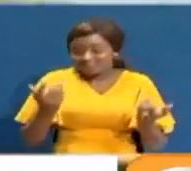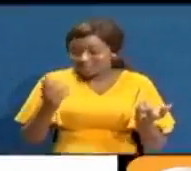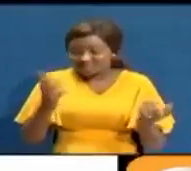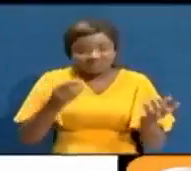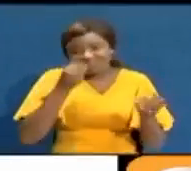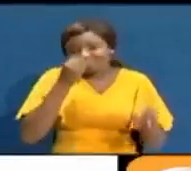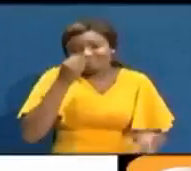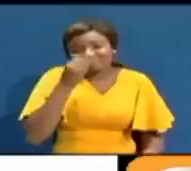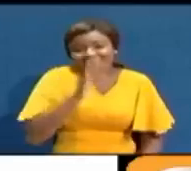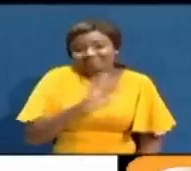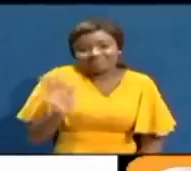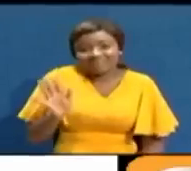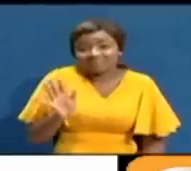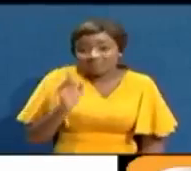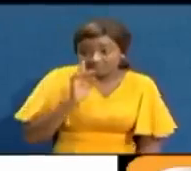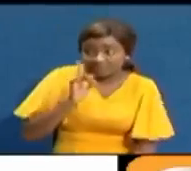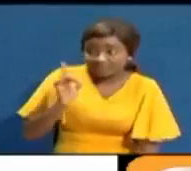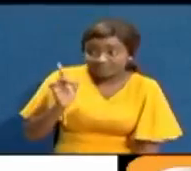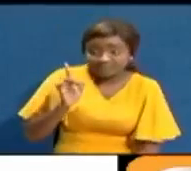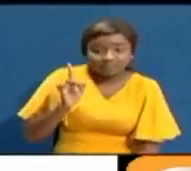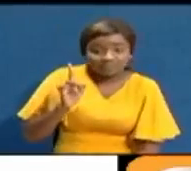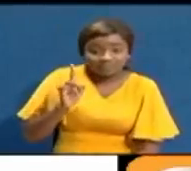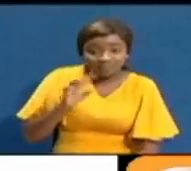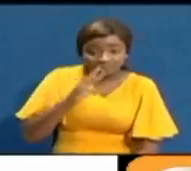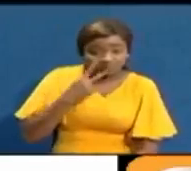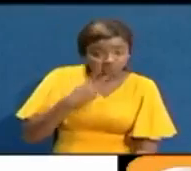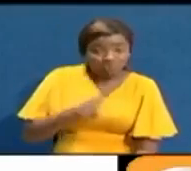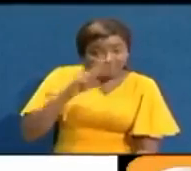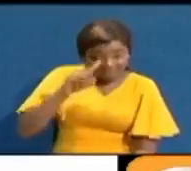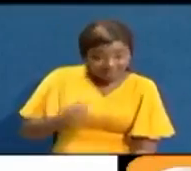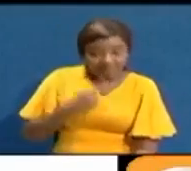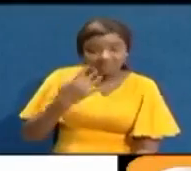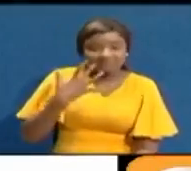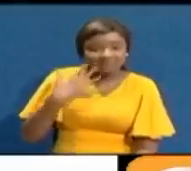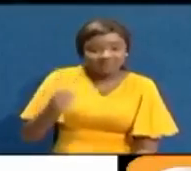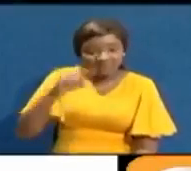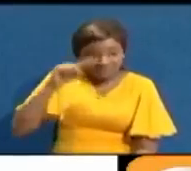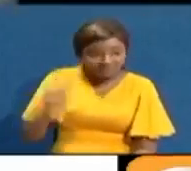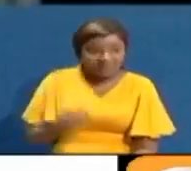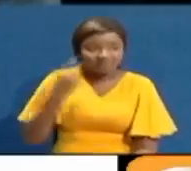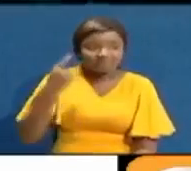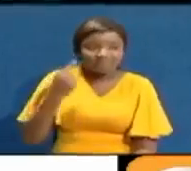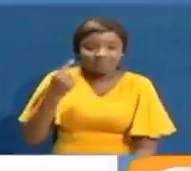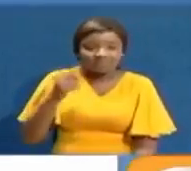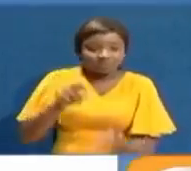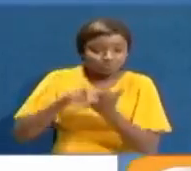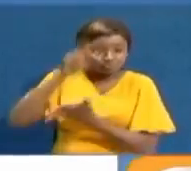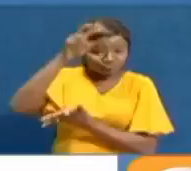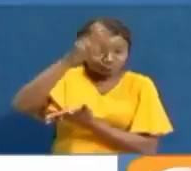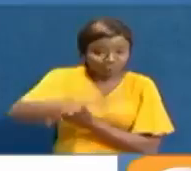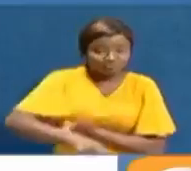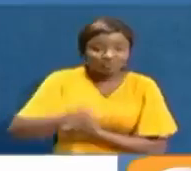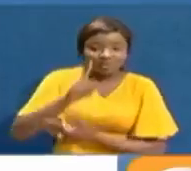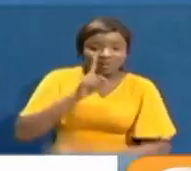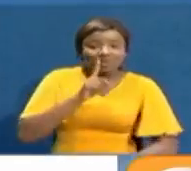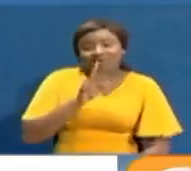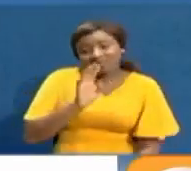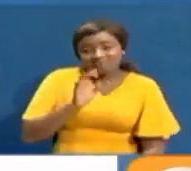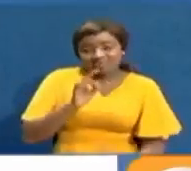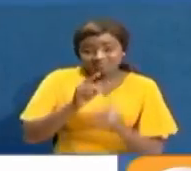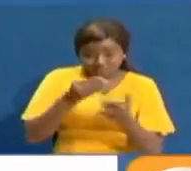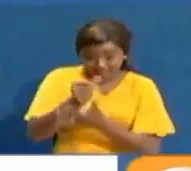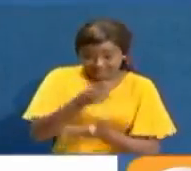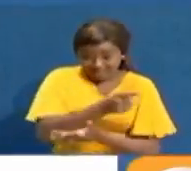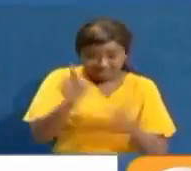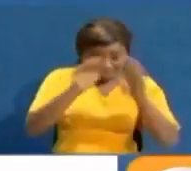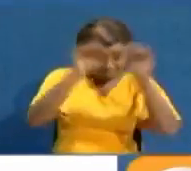I just eat. The gear they use costs between 200,000 and 500,000 Kenya shillings. The Kerio Valley paragliders use second-hand equipment that